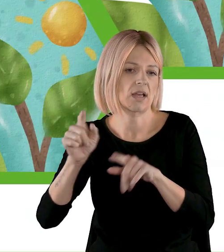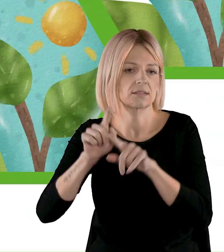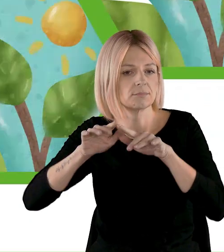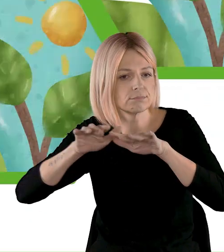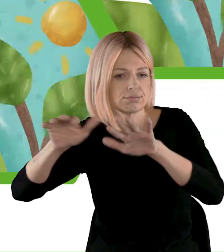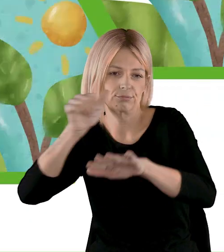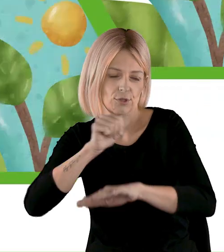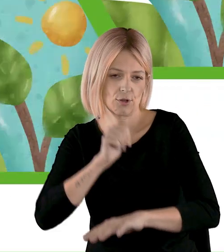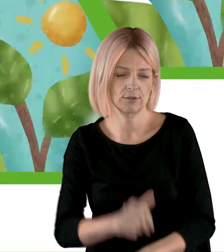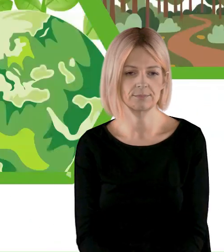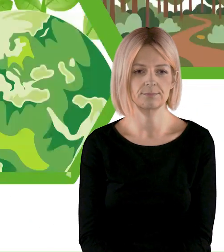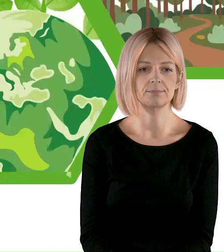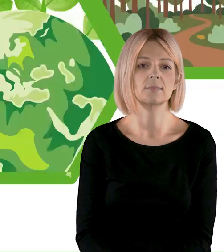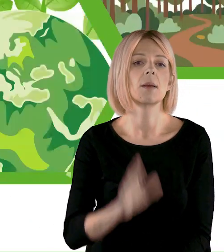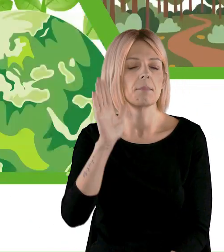skills concepts.